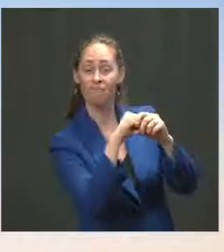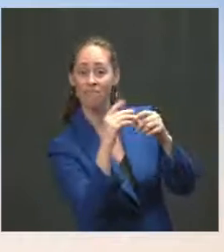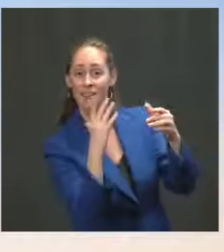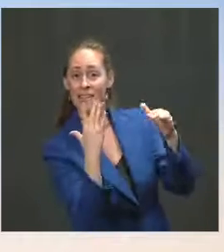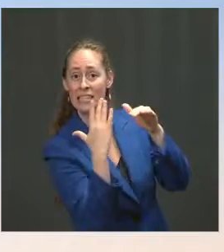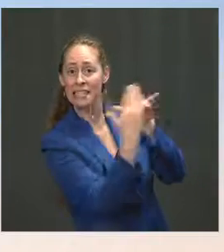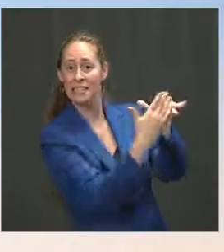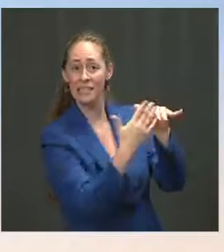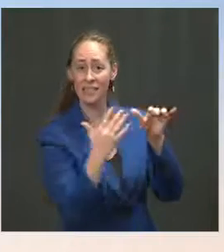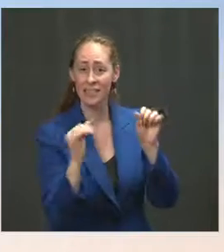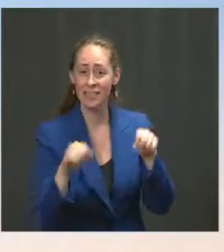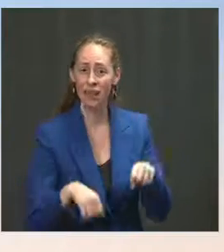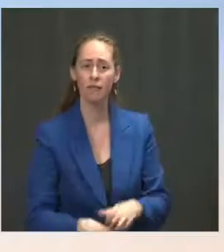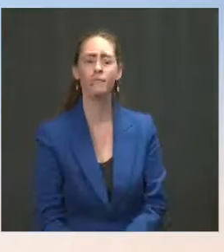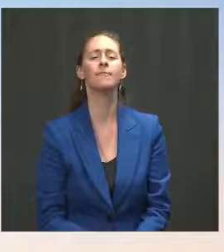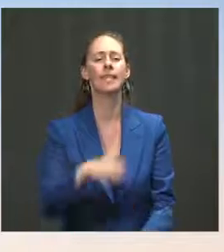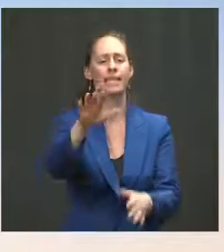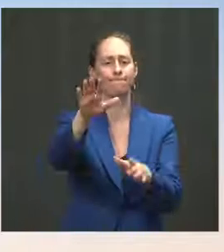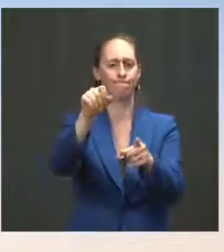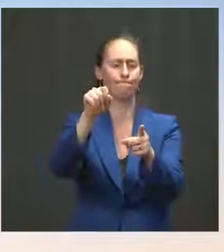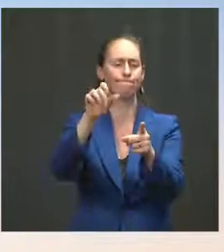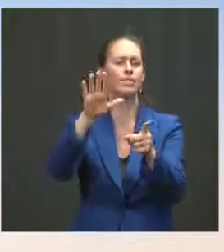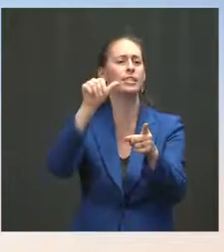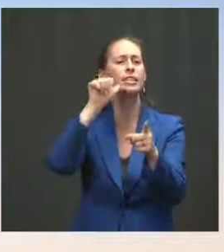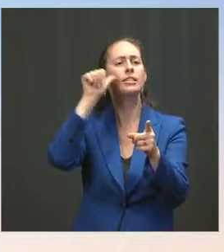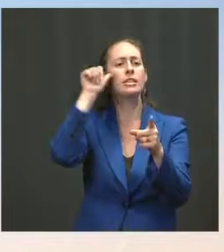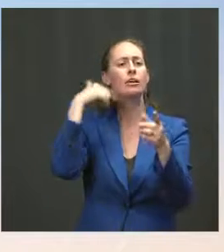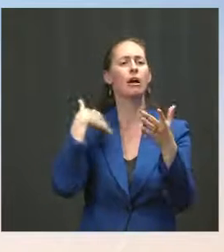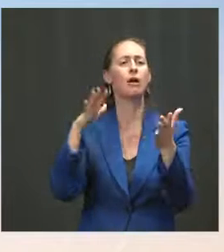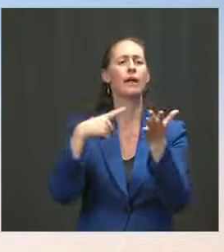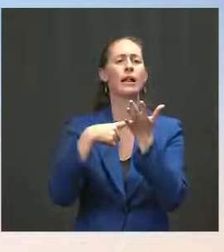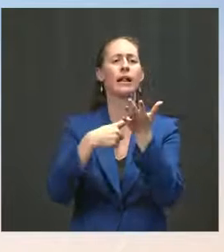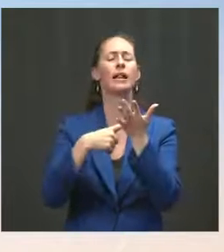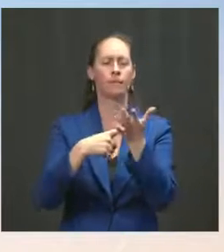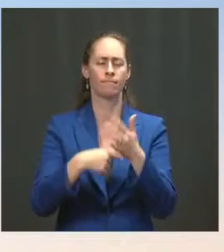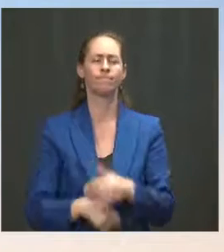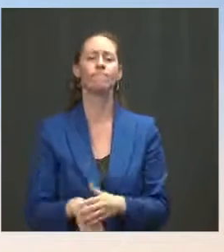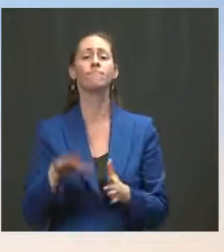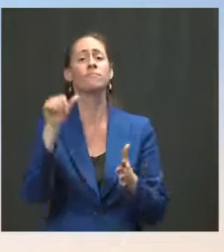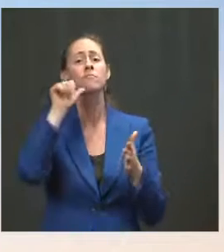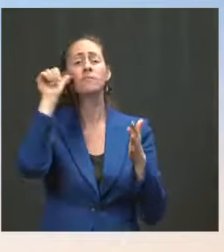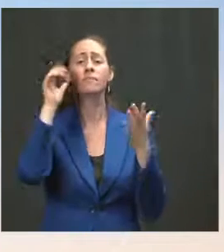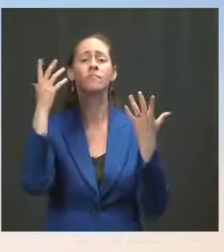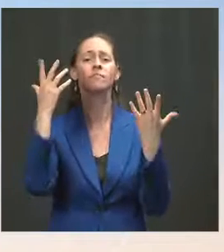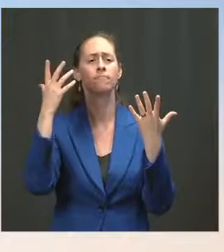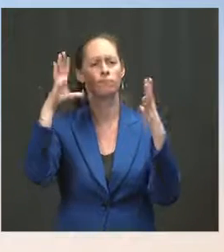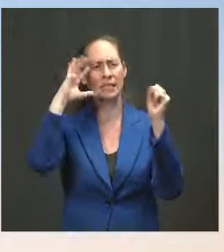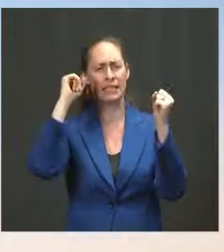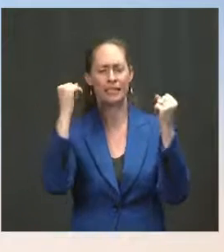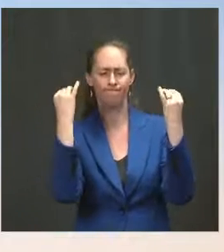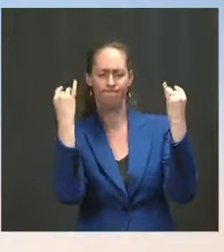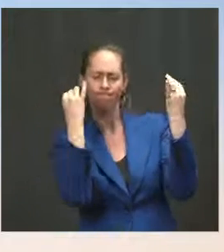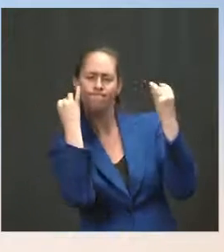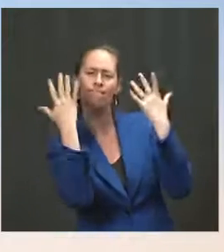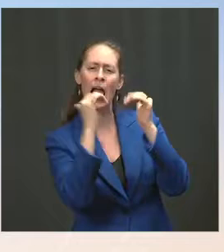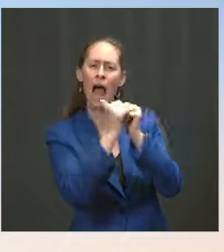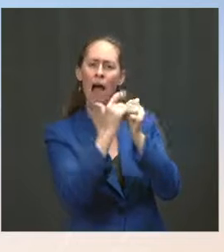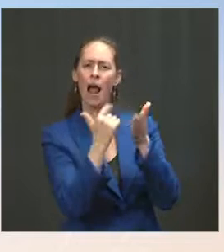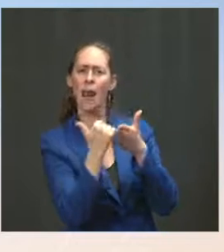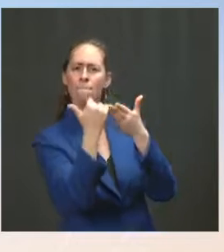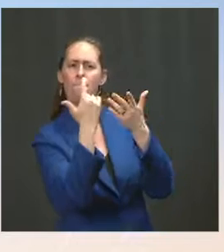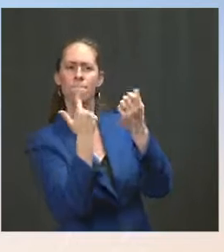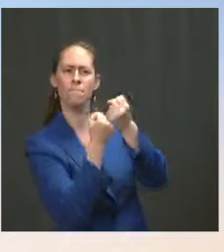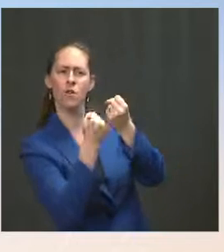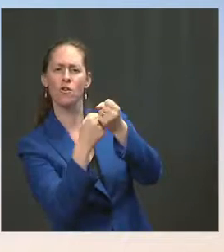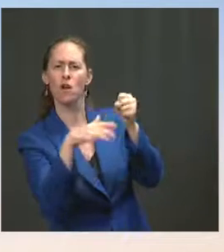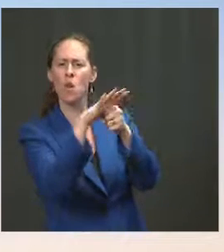on this, was that we're looking into ways we can help the leaders at the local level who are putting public health first continue to do their jobs, keep